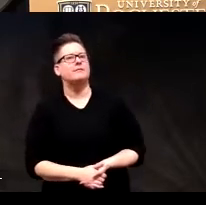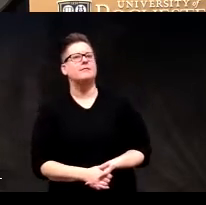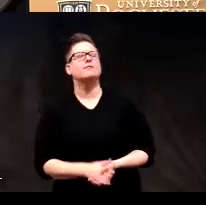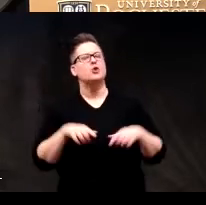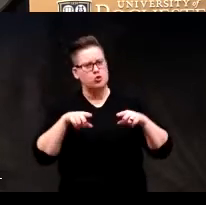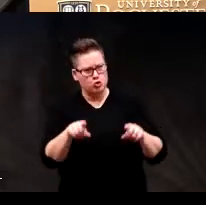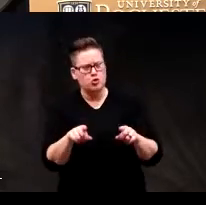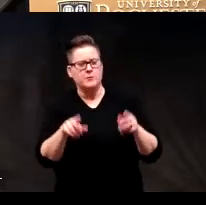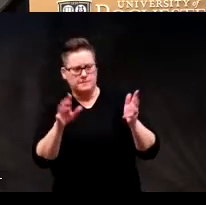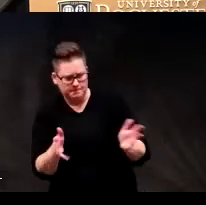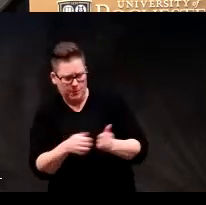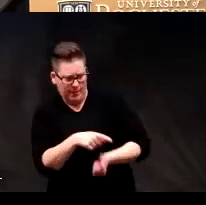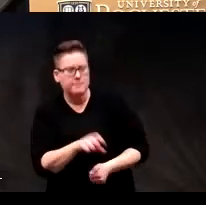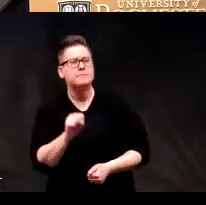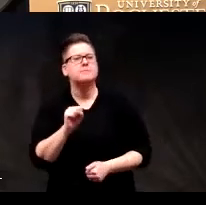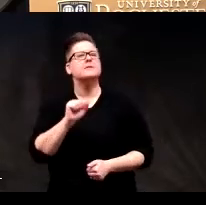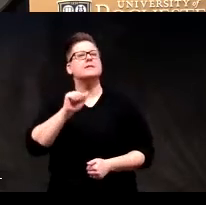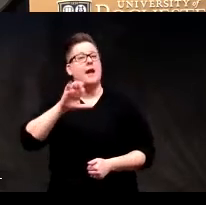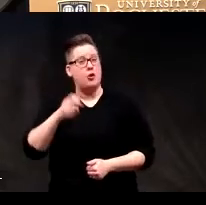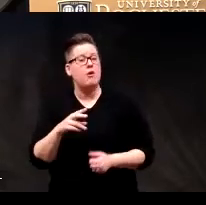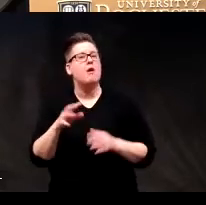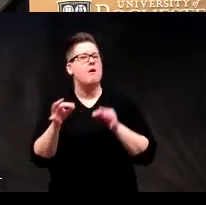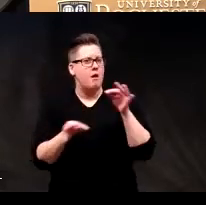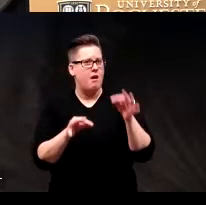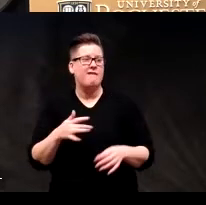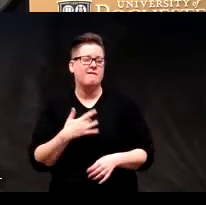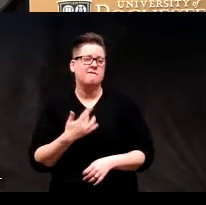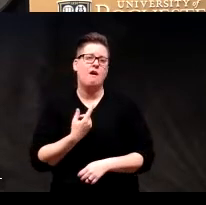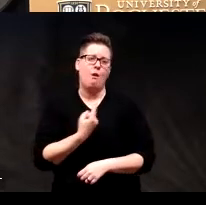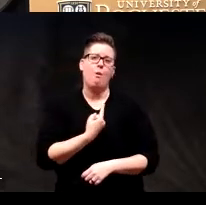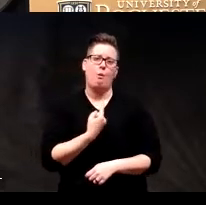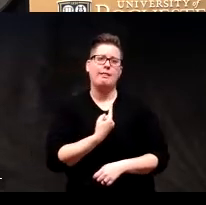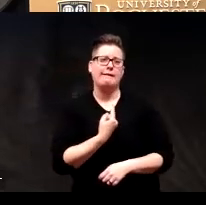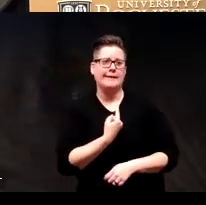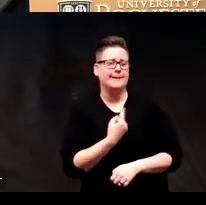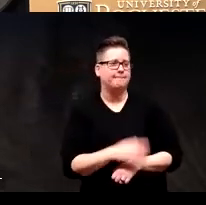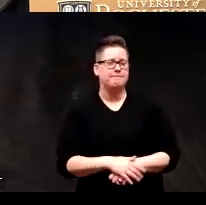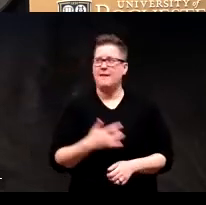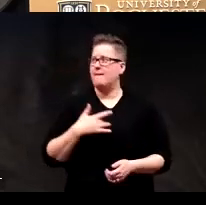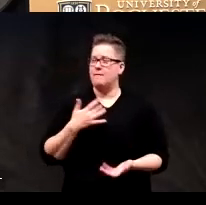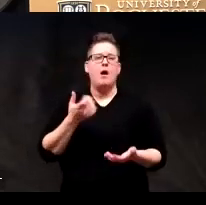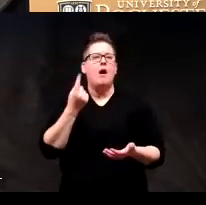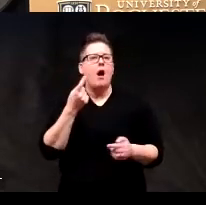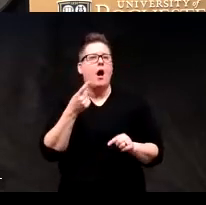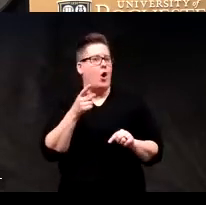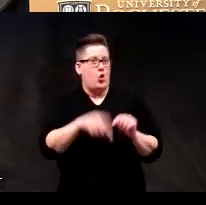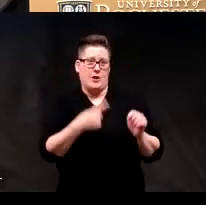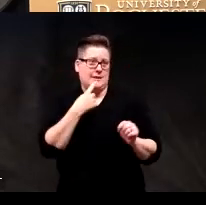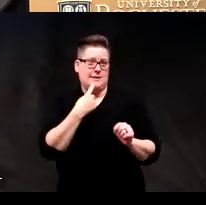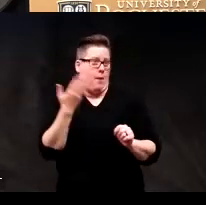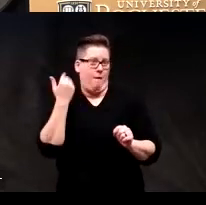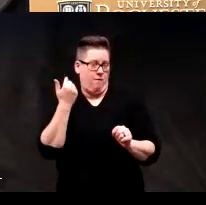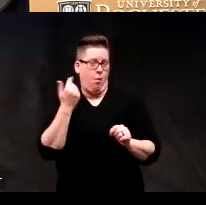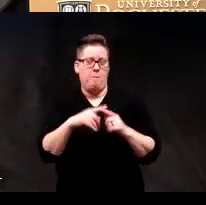During these sessions, Sarah began to express feelings of loneliness that she could not verbalize earlier in the